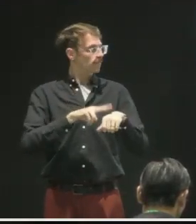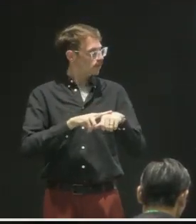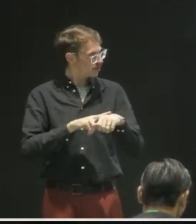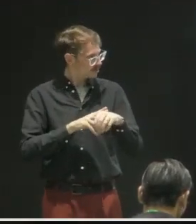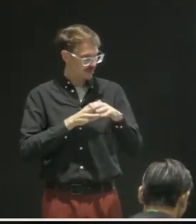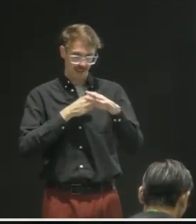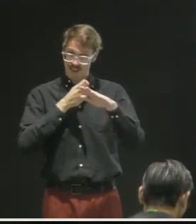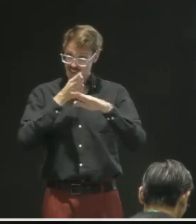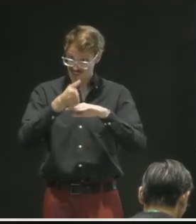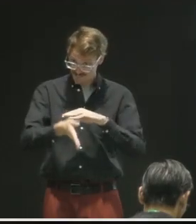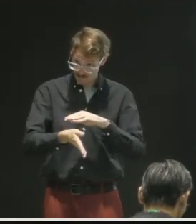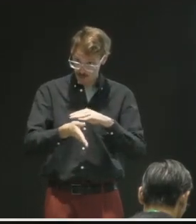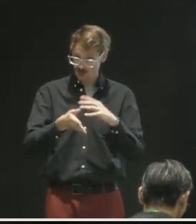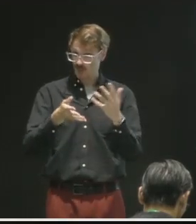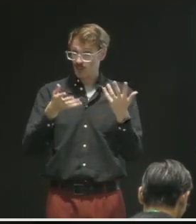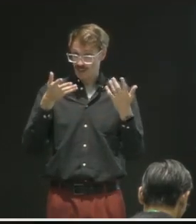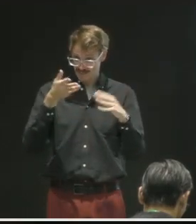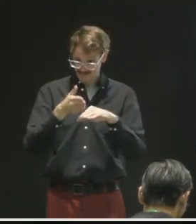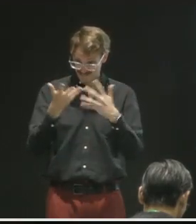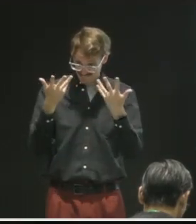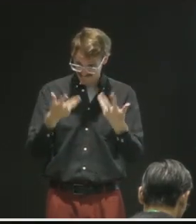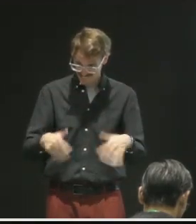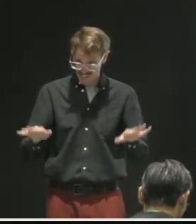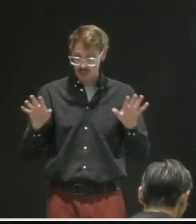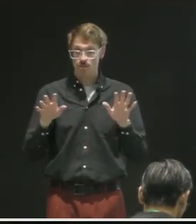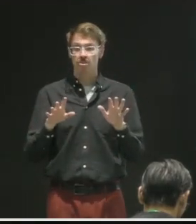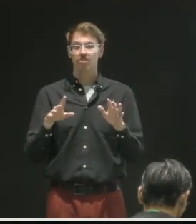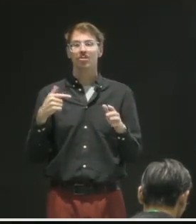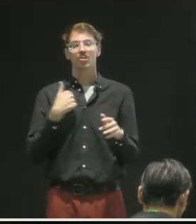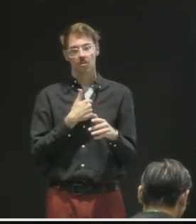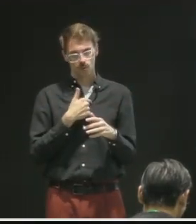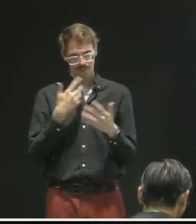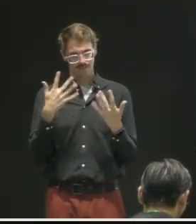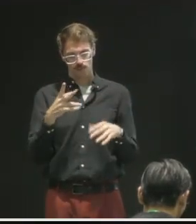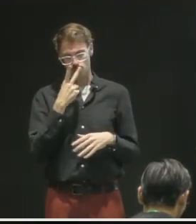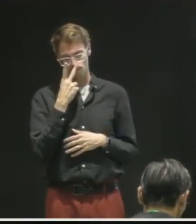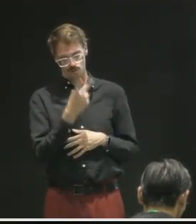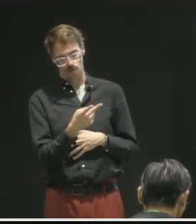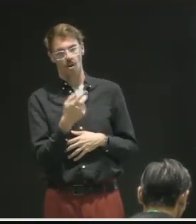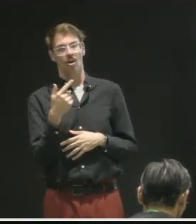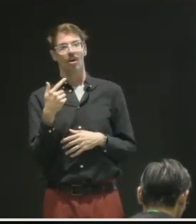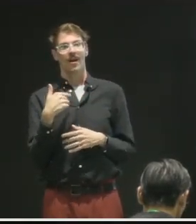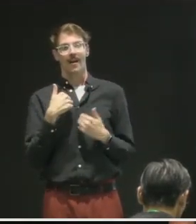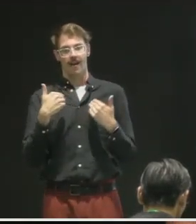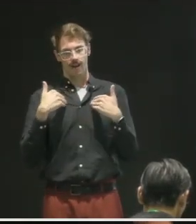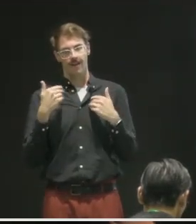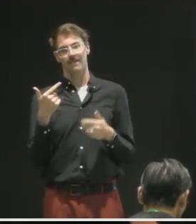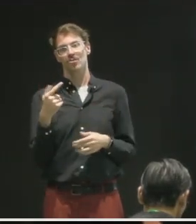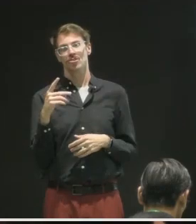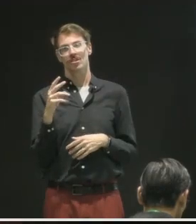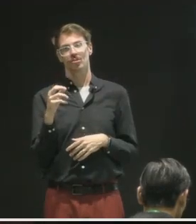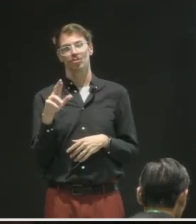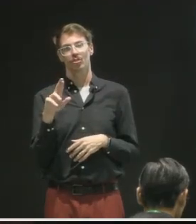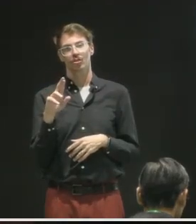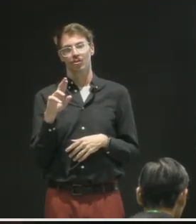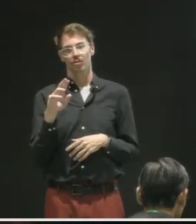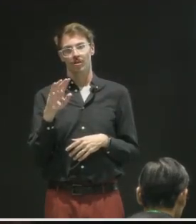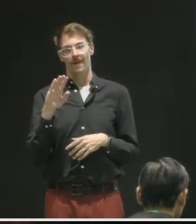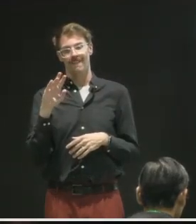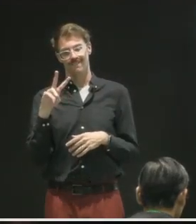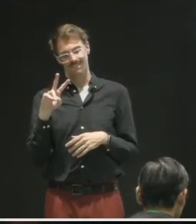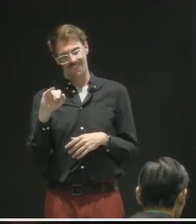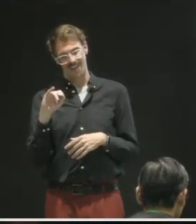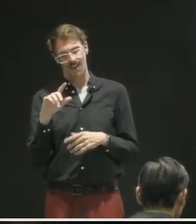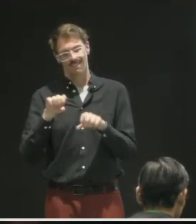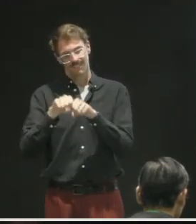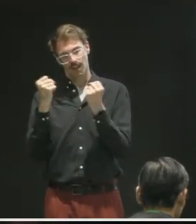we faced what we call a gender-based violation. We found about 12 cases